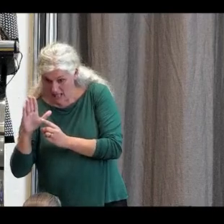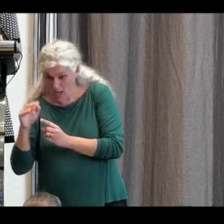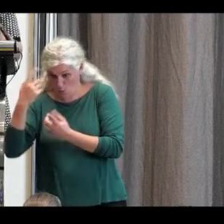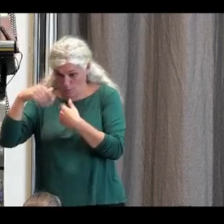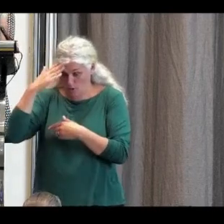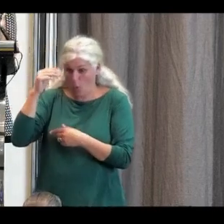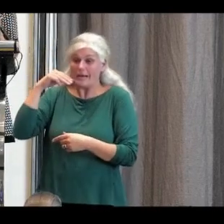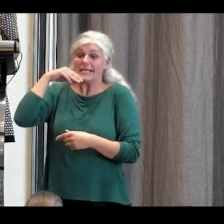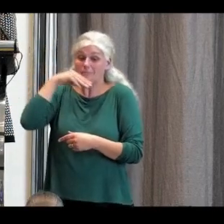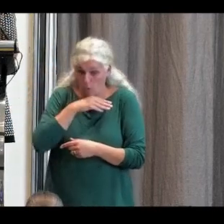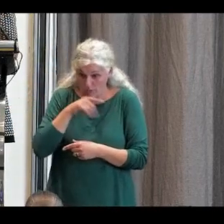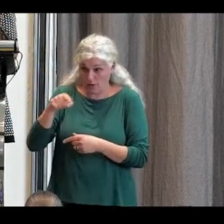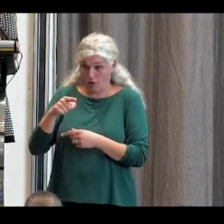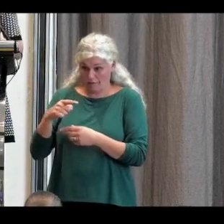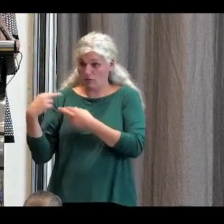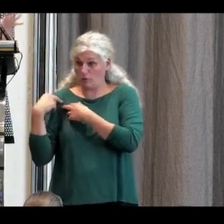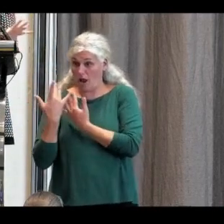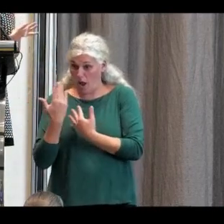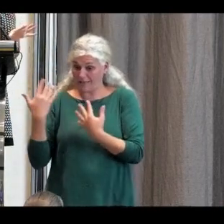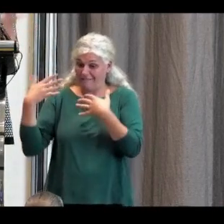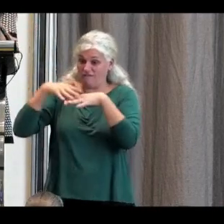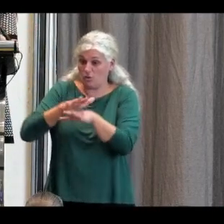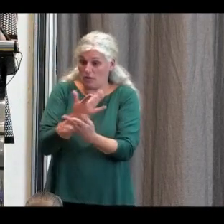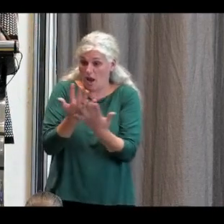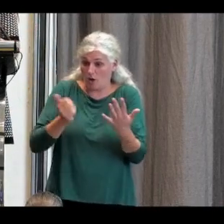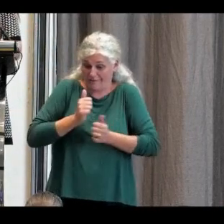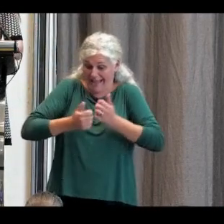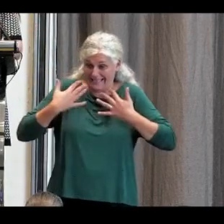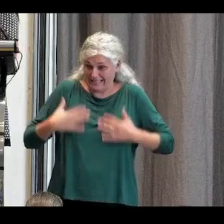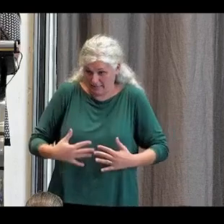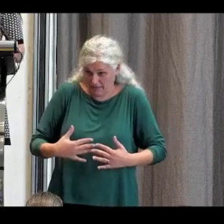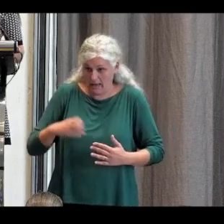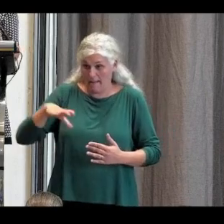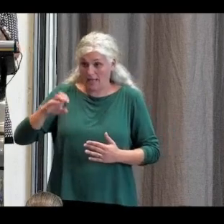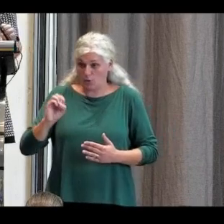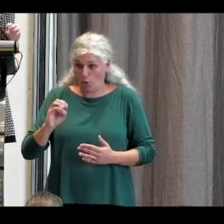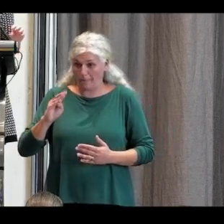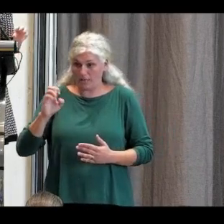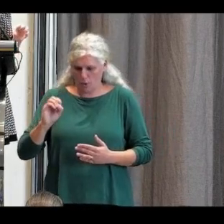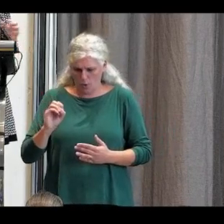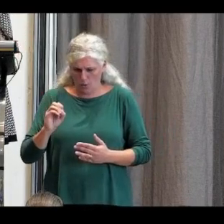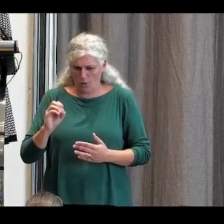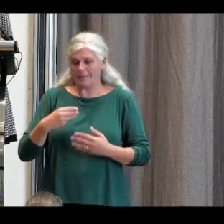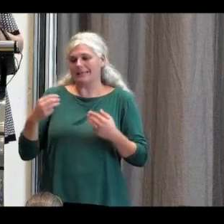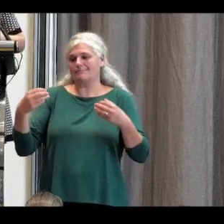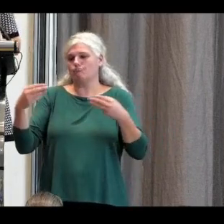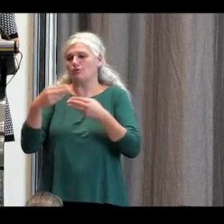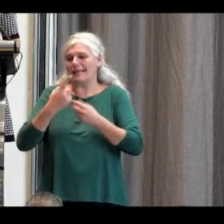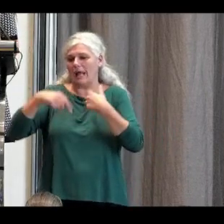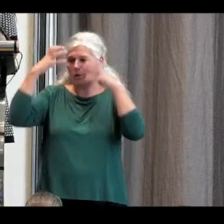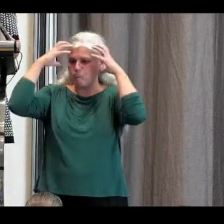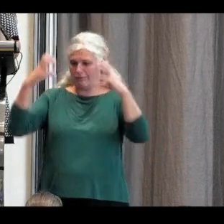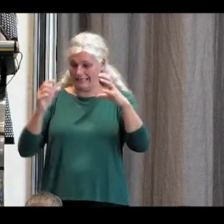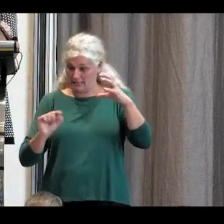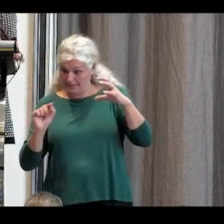in maintaining a number of functions. For instance, the microglial cells, they could be called the guardians of the brain. So they